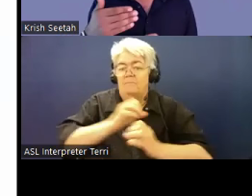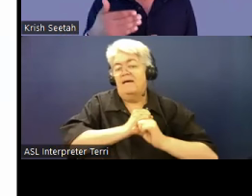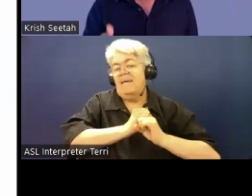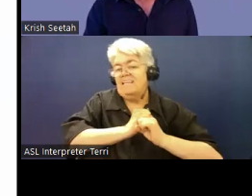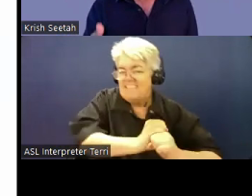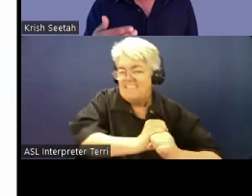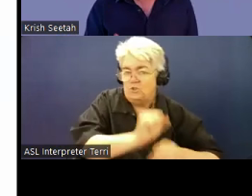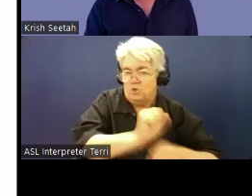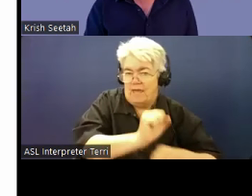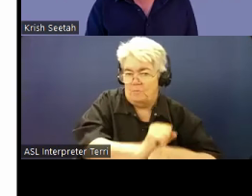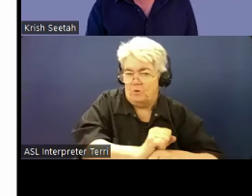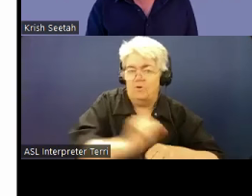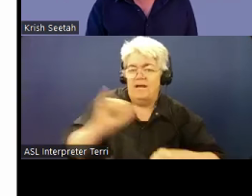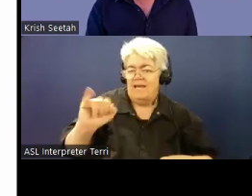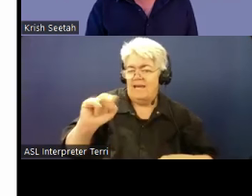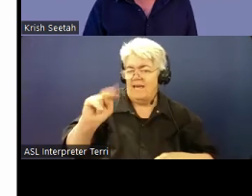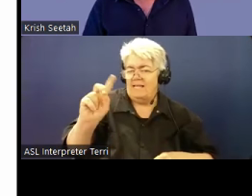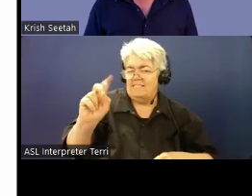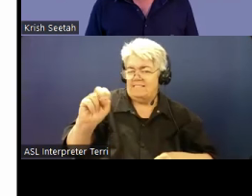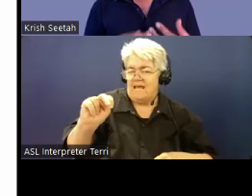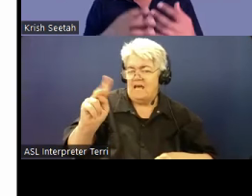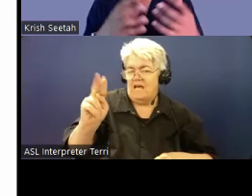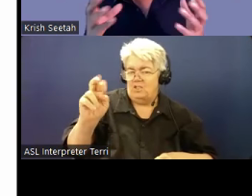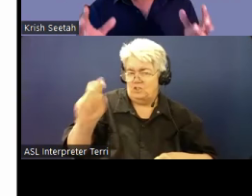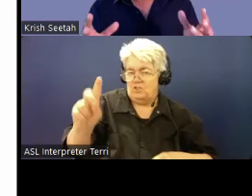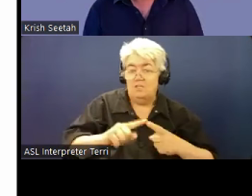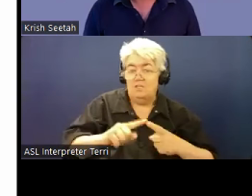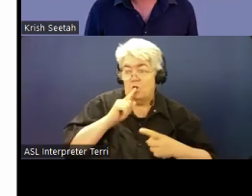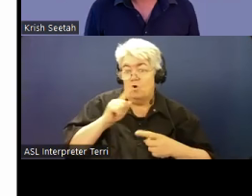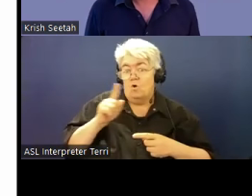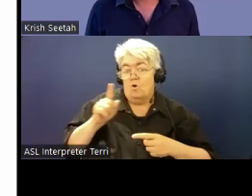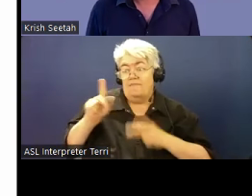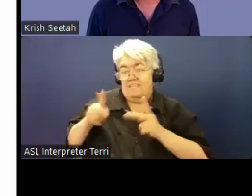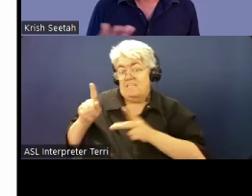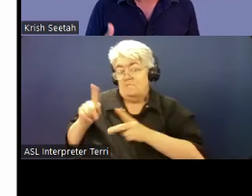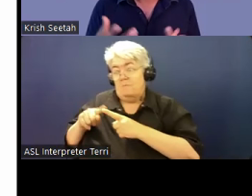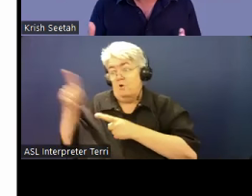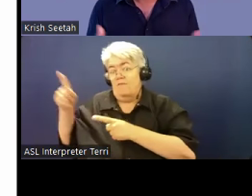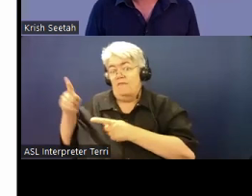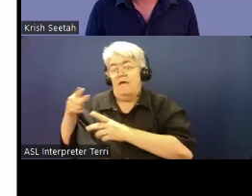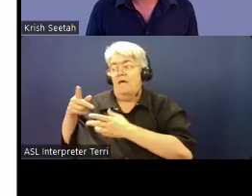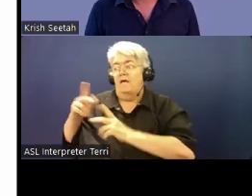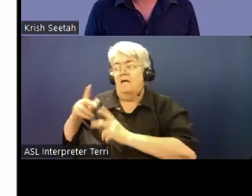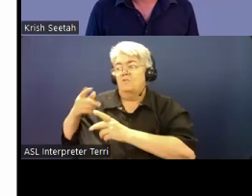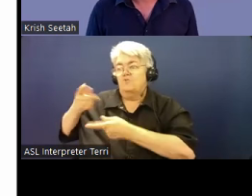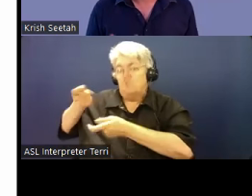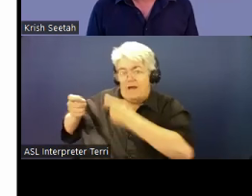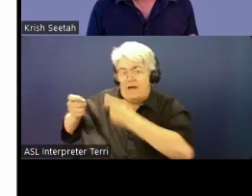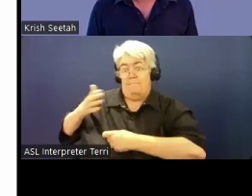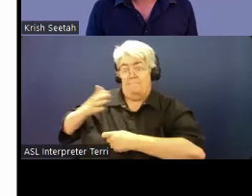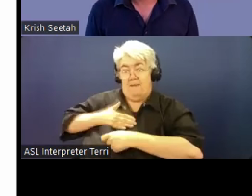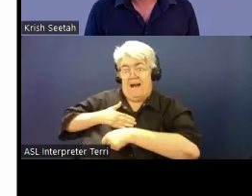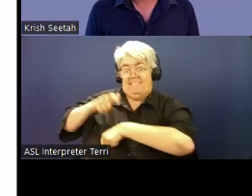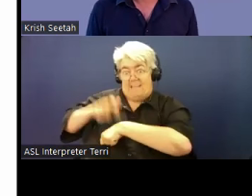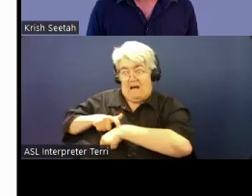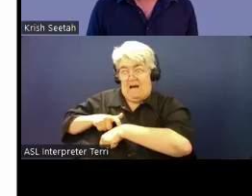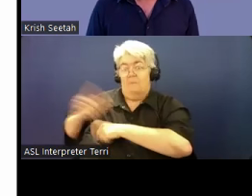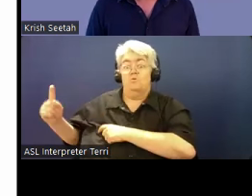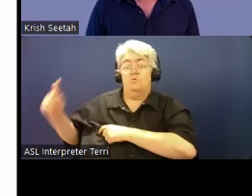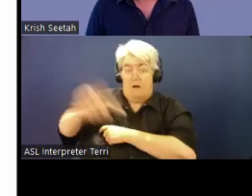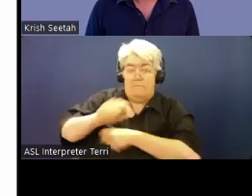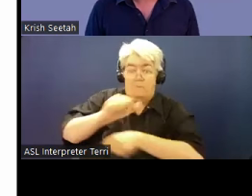cannabis with them, because it had been a quite prominent part of South Asian Indian culture for hundreds,